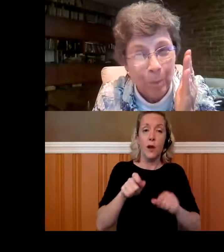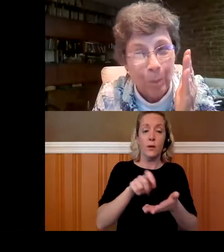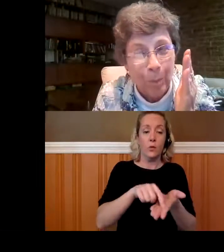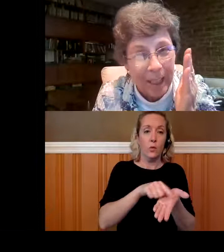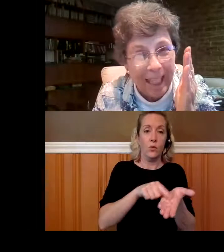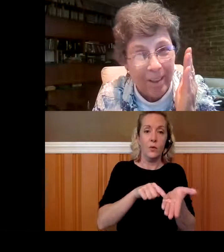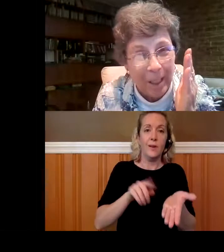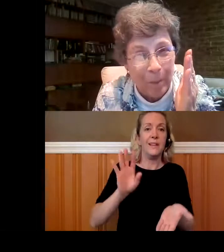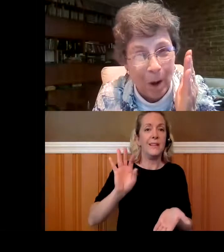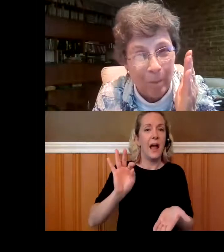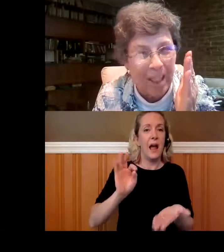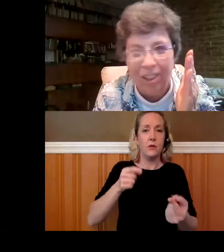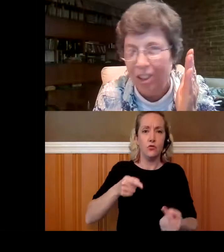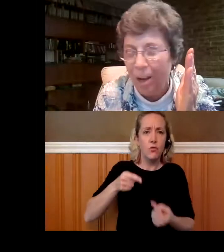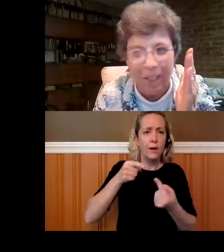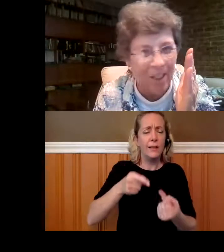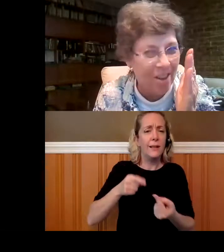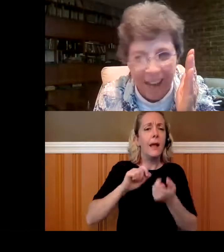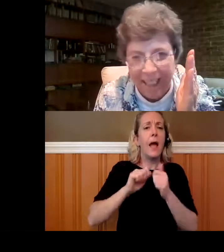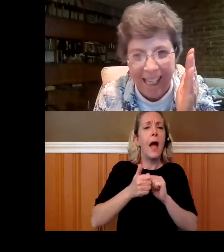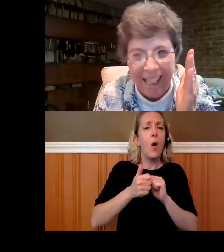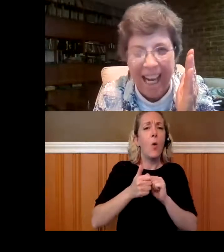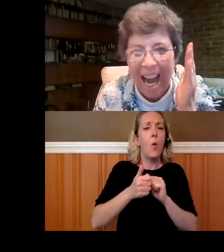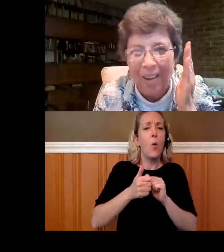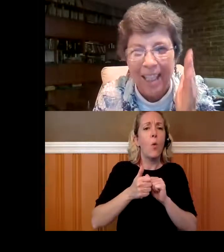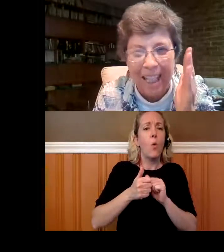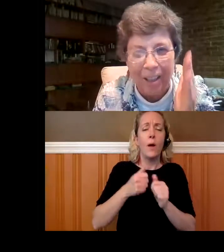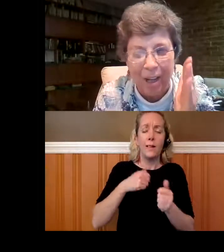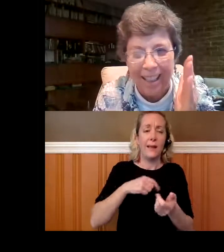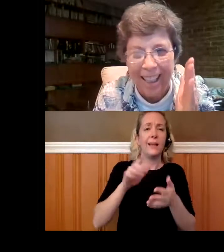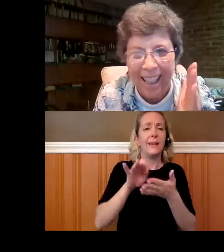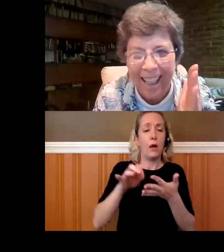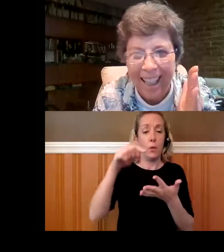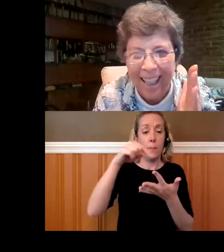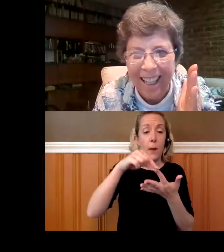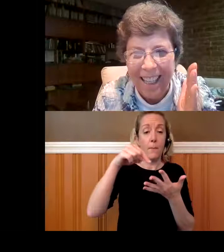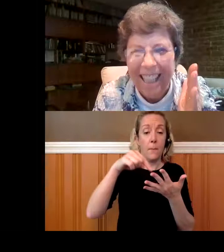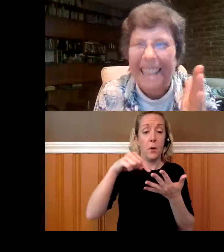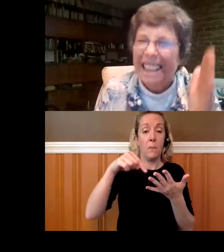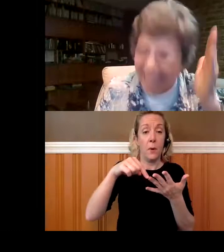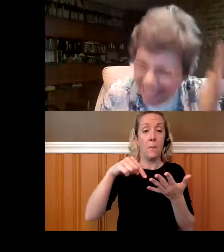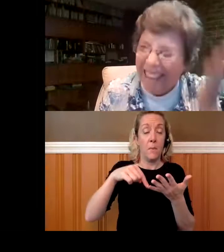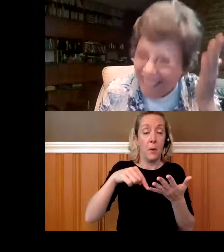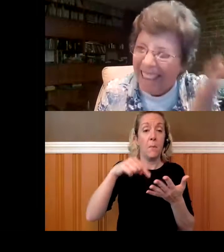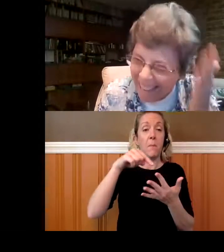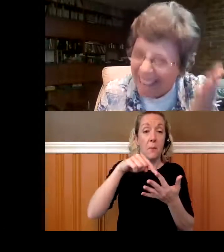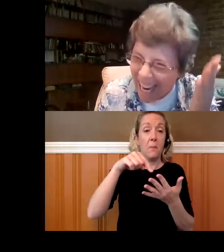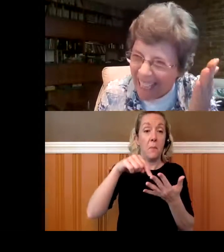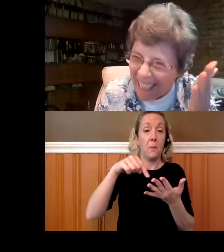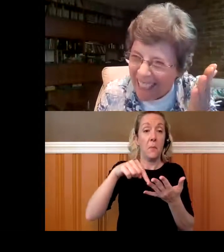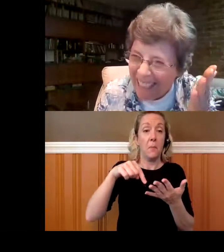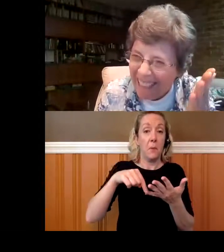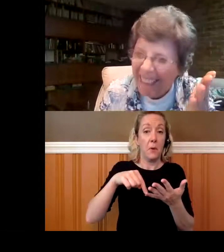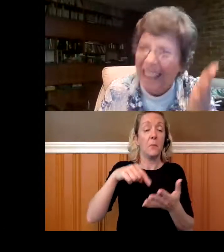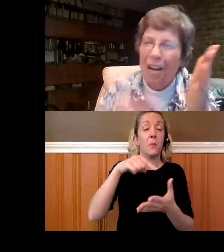John was not getting it. How did It was he like get he went across? across his fingers, like to 1, 2, 3, Yeah. 4, 9, 9 or Yeah. something. 1,